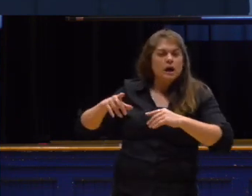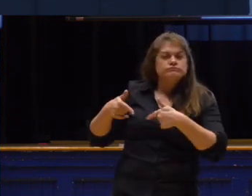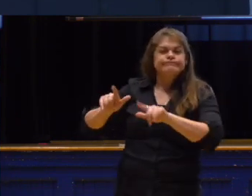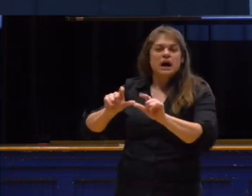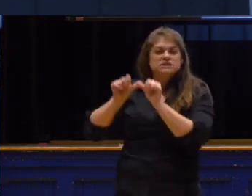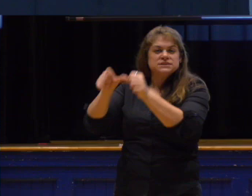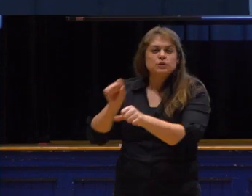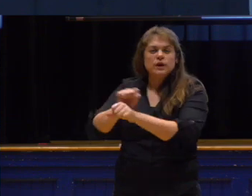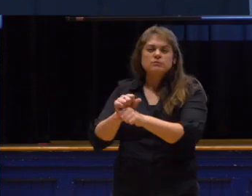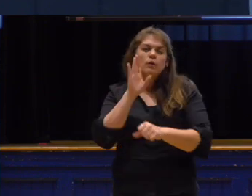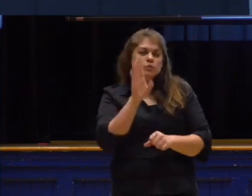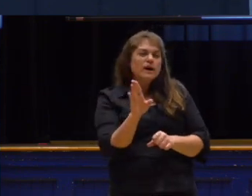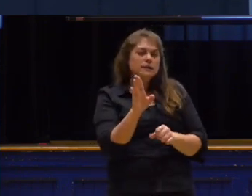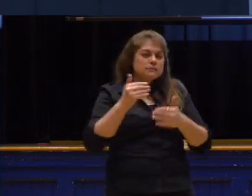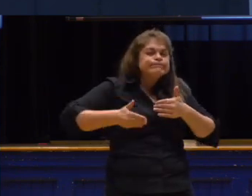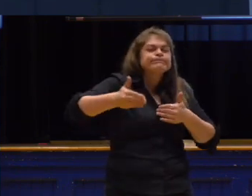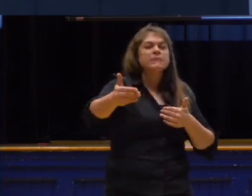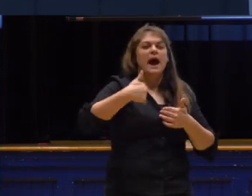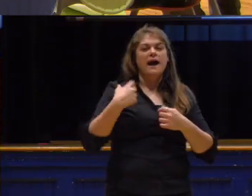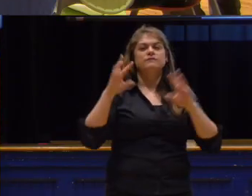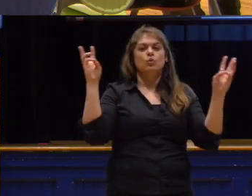let contractors work, but there is winter shutdown.